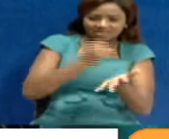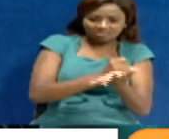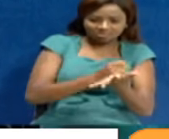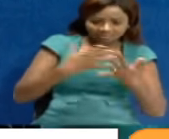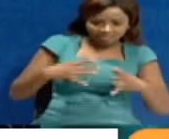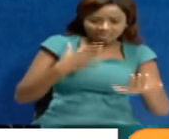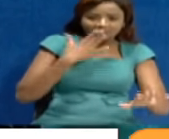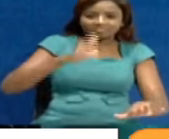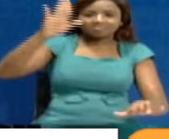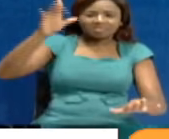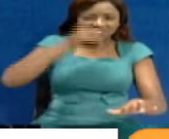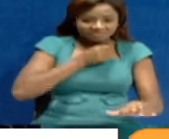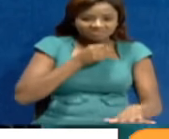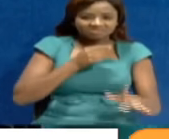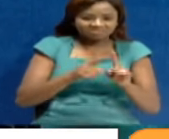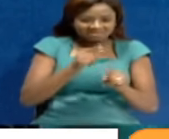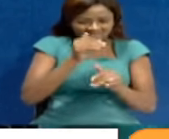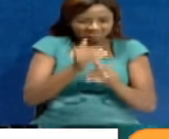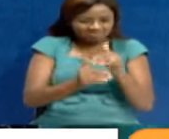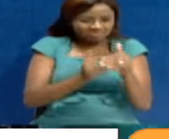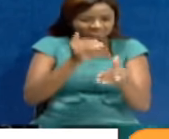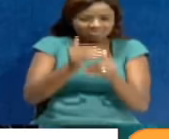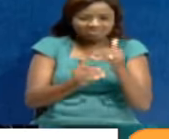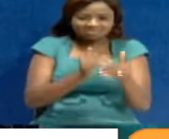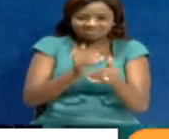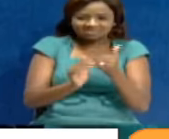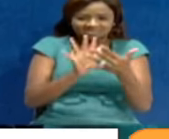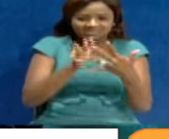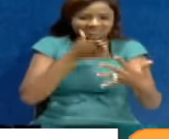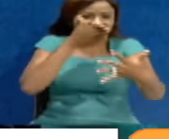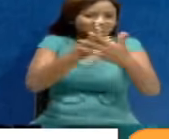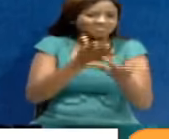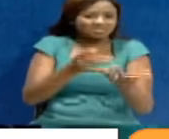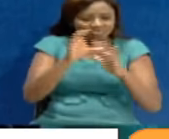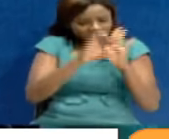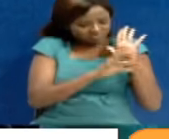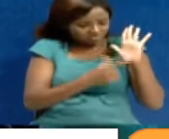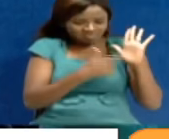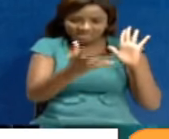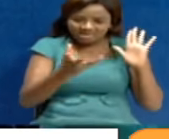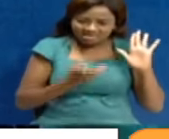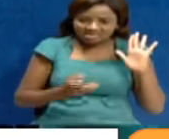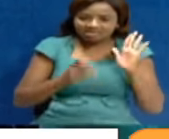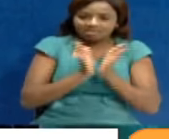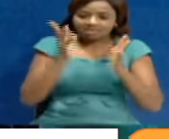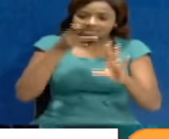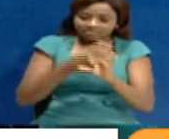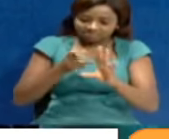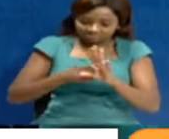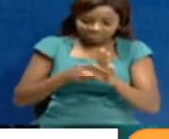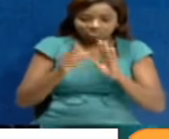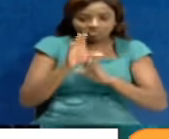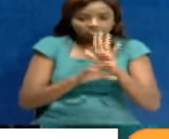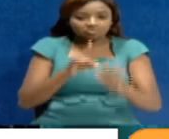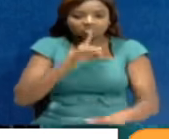sworn in a process that is opaque, when you have a constitution that requires public participation, you have a constitution